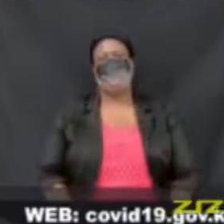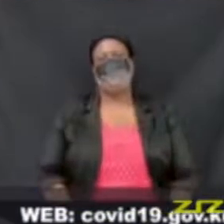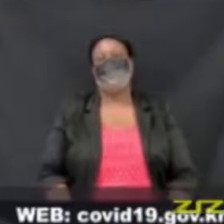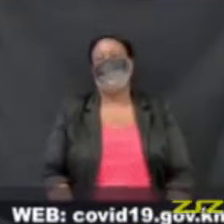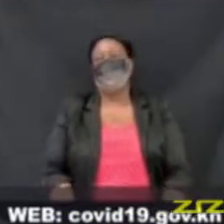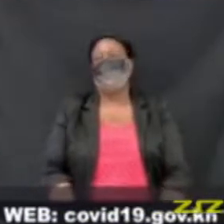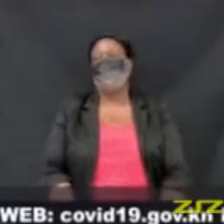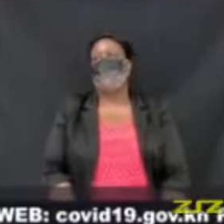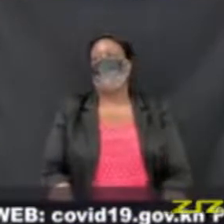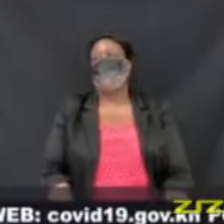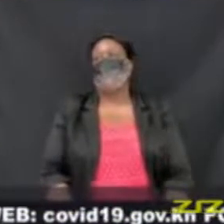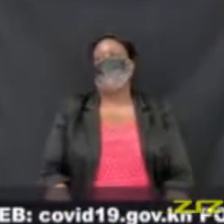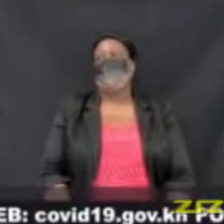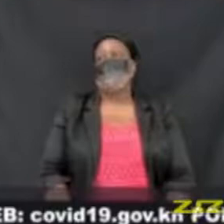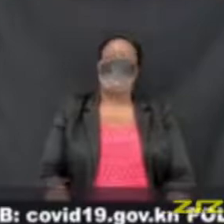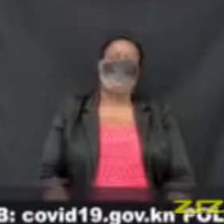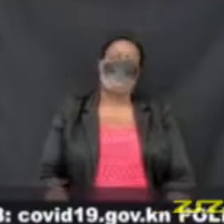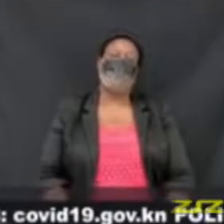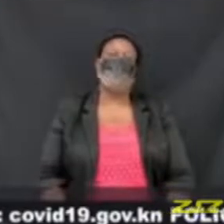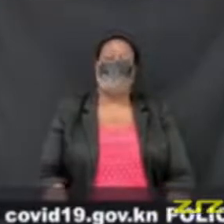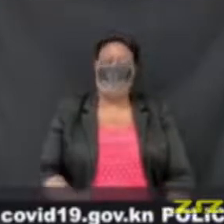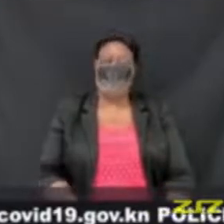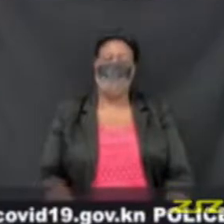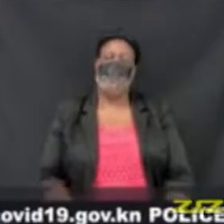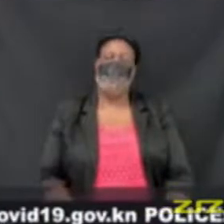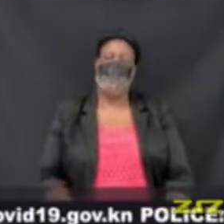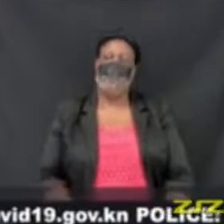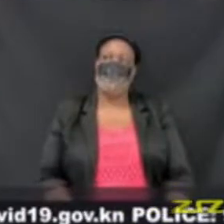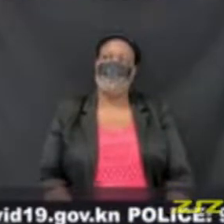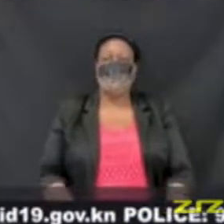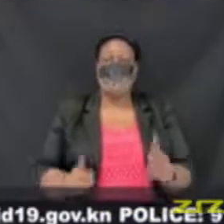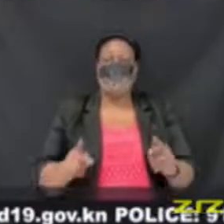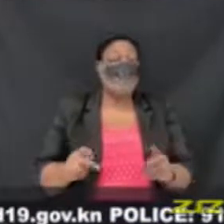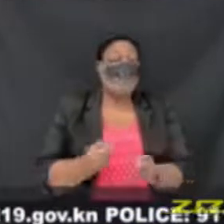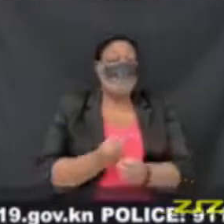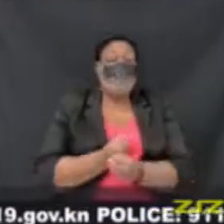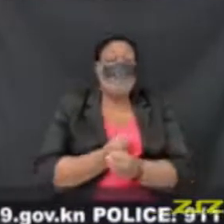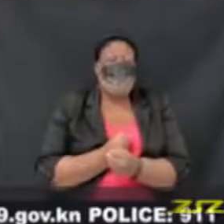sporting fanatic, athlete, and a team player.